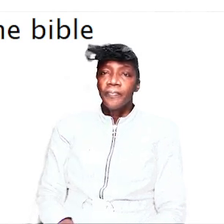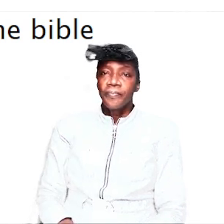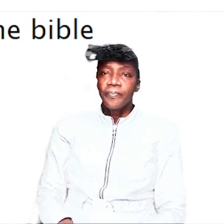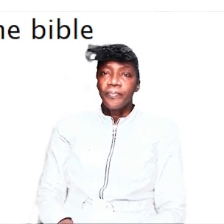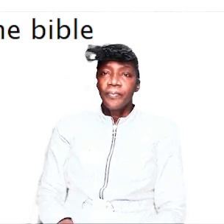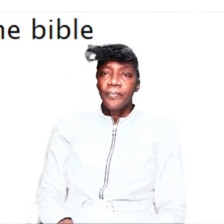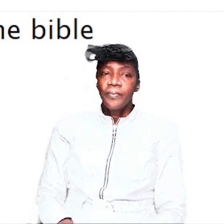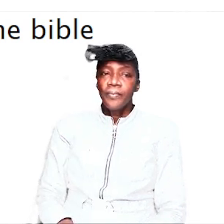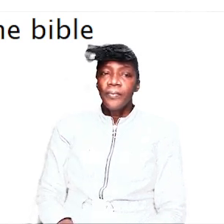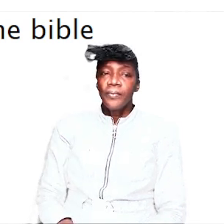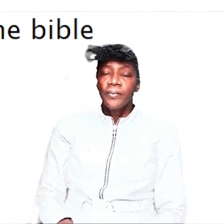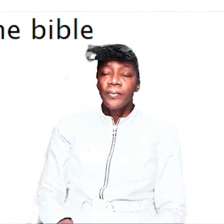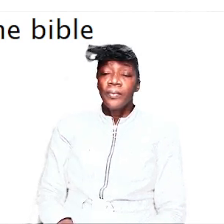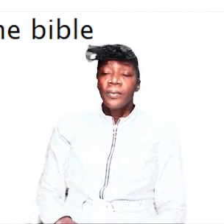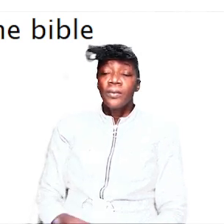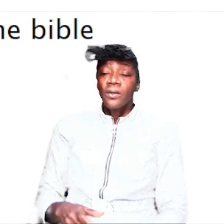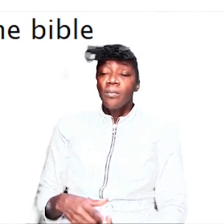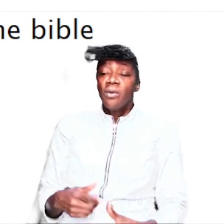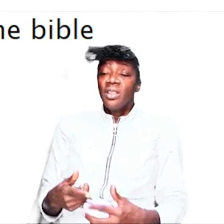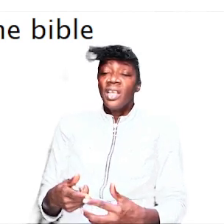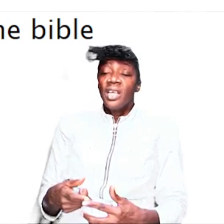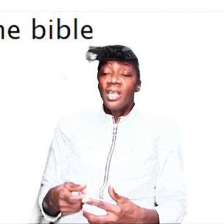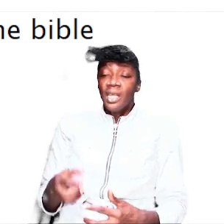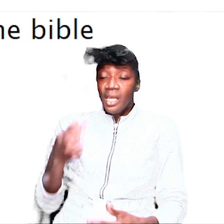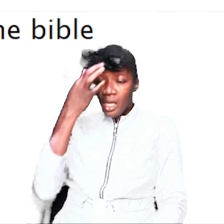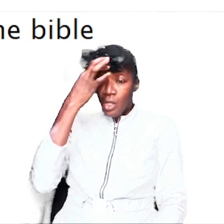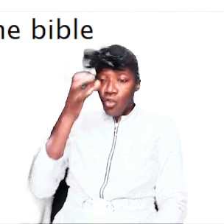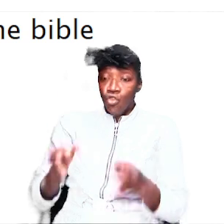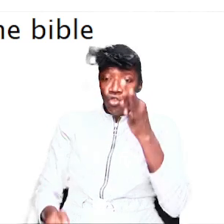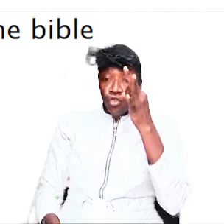But then he passed a judgment.